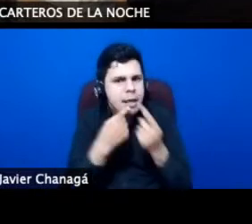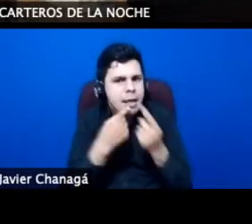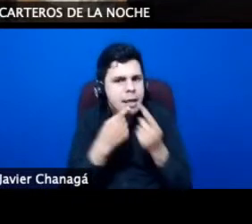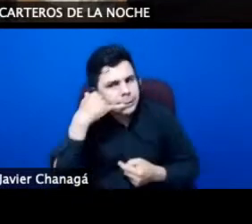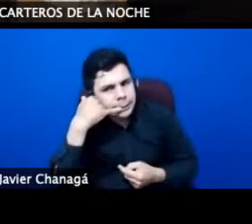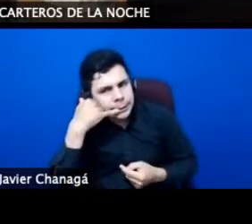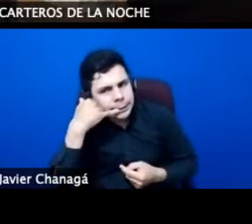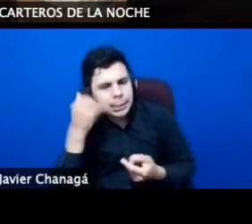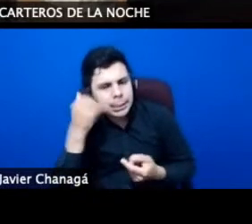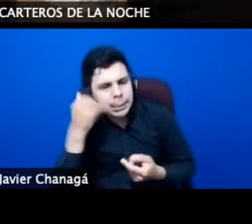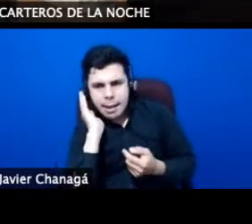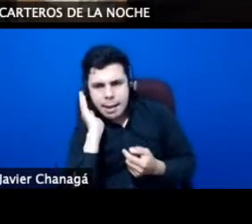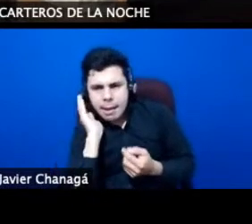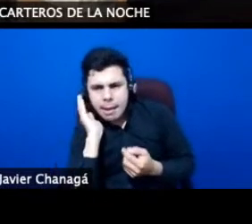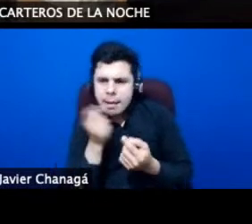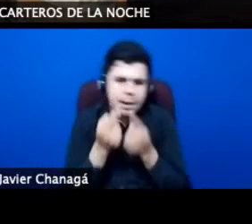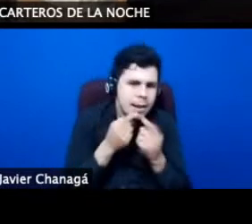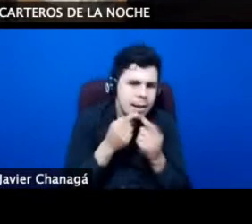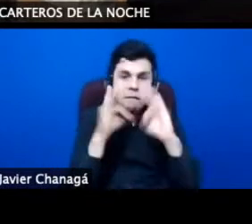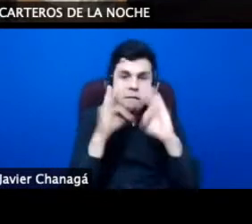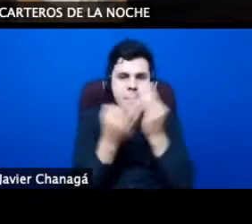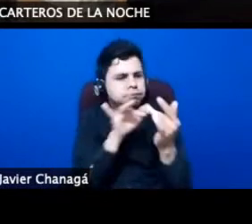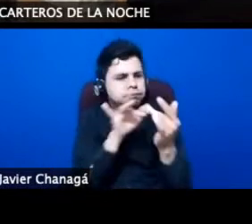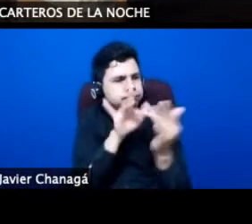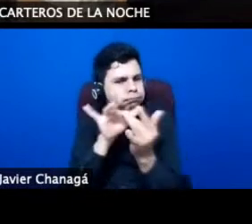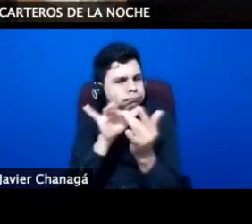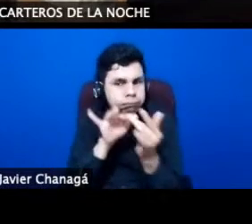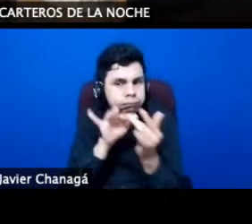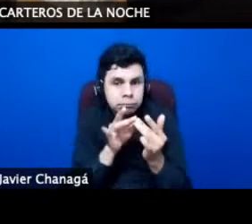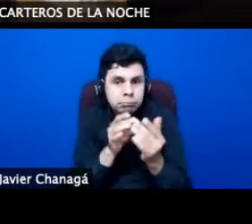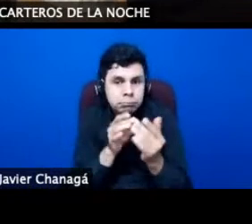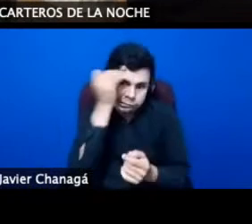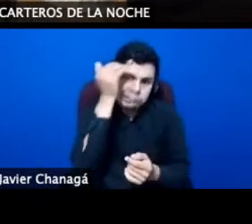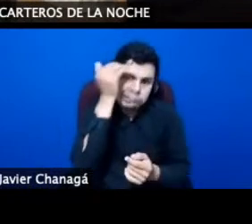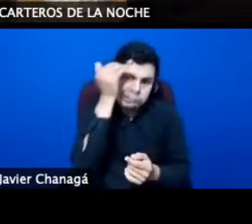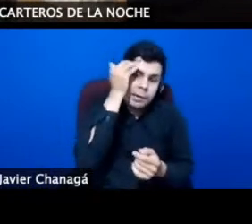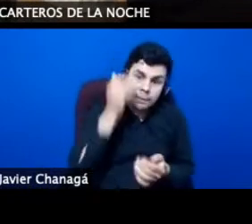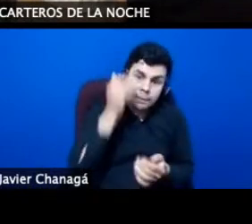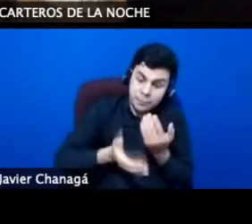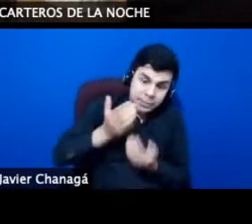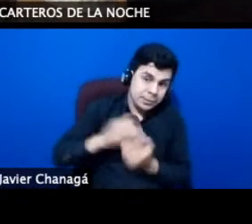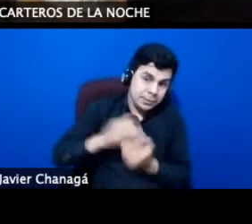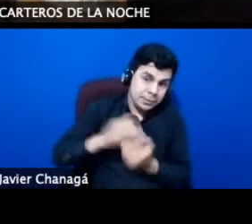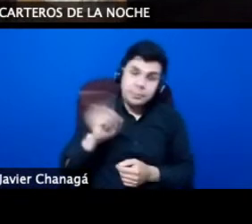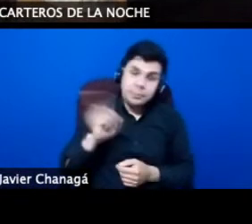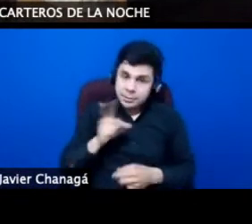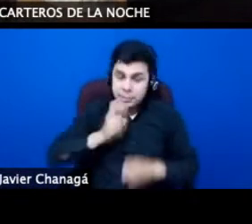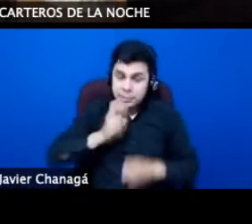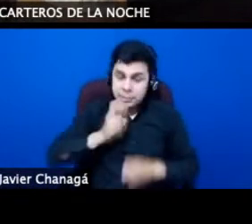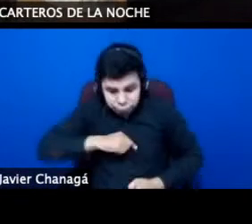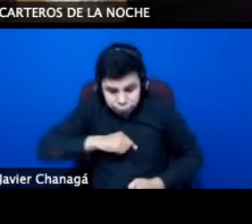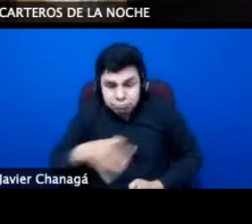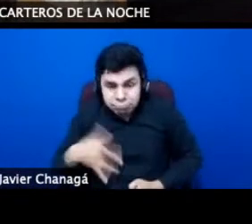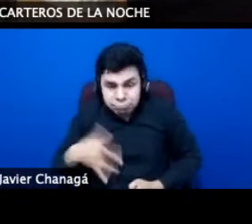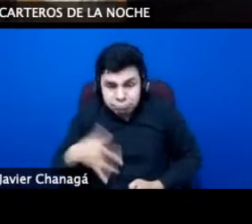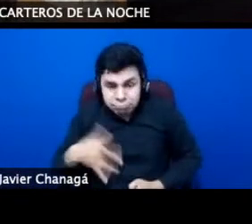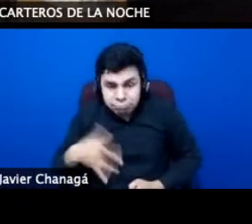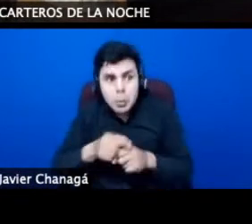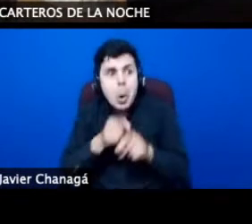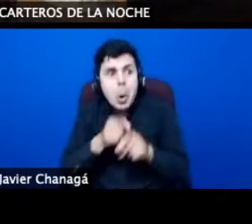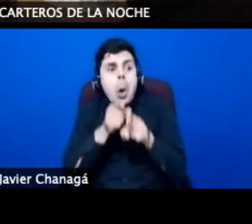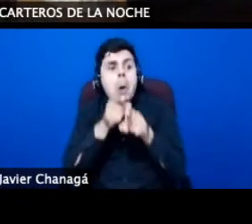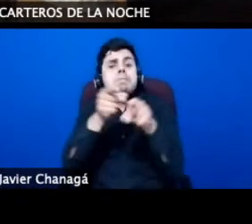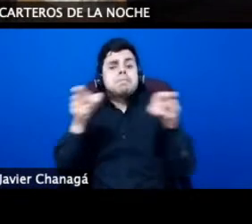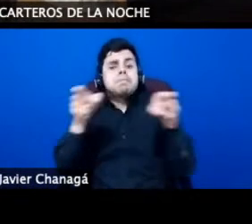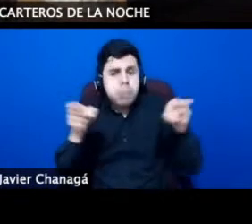que de antemano sí es fuerte para uno, sí es difícil para uno. Hay familias que estaban totalmente consternadas con